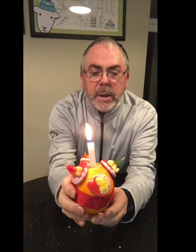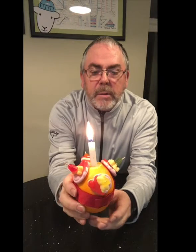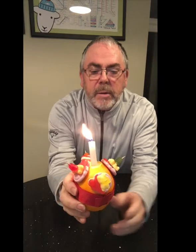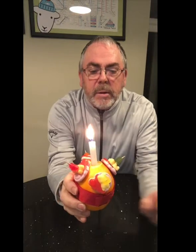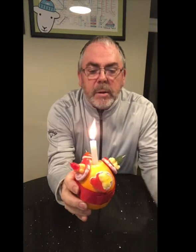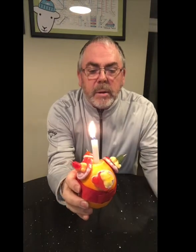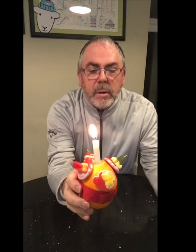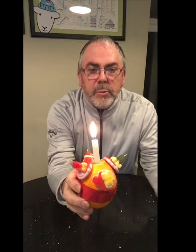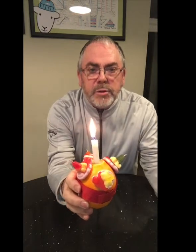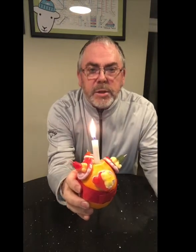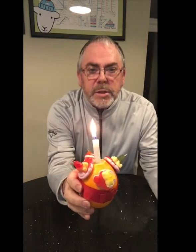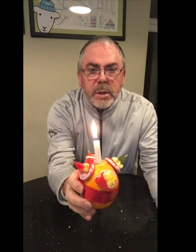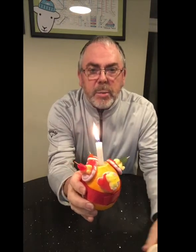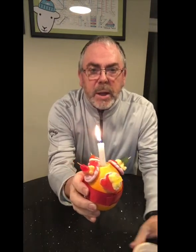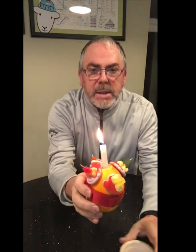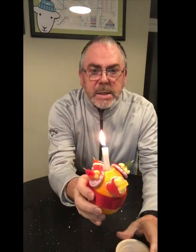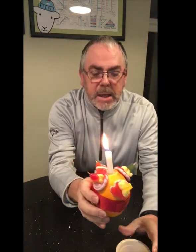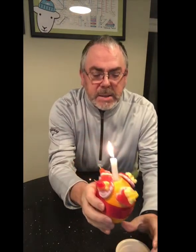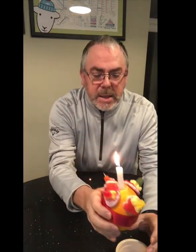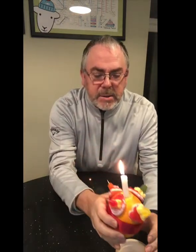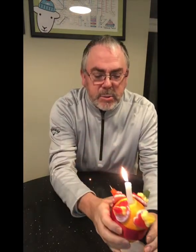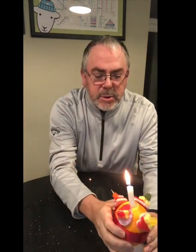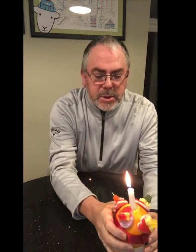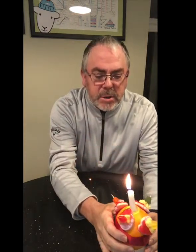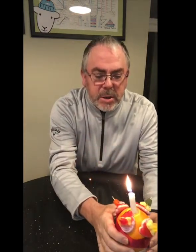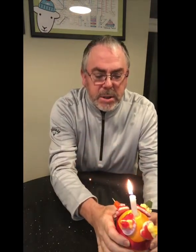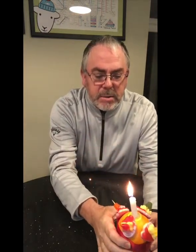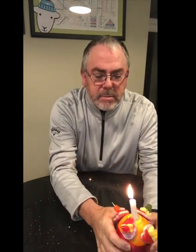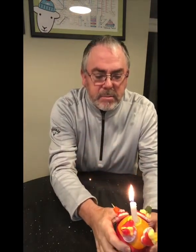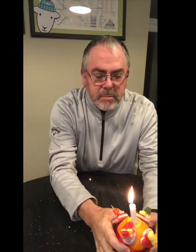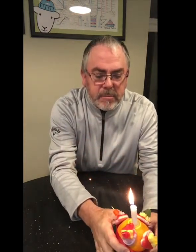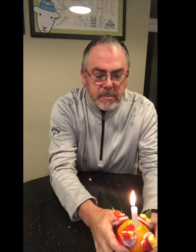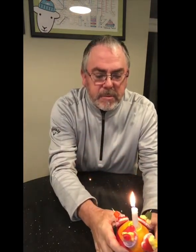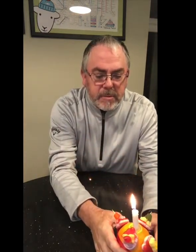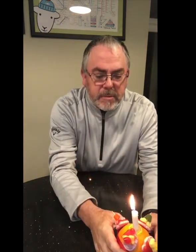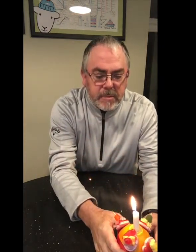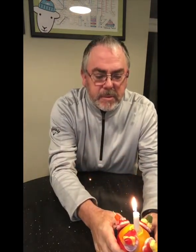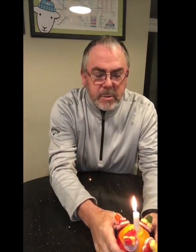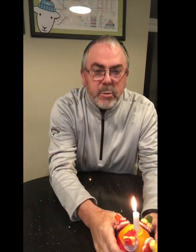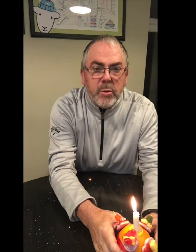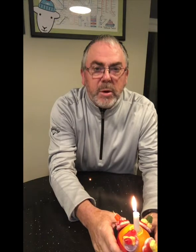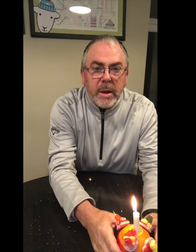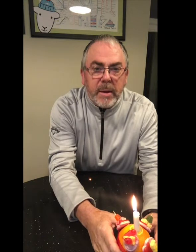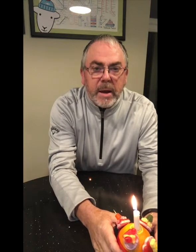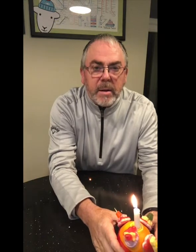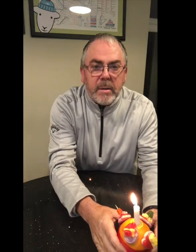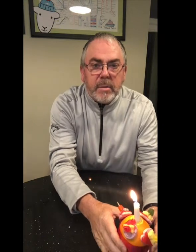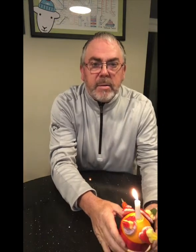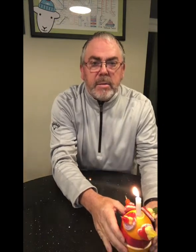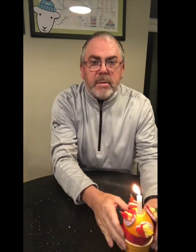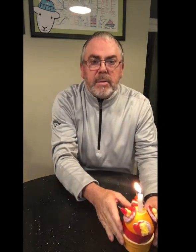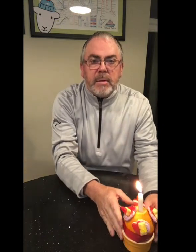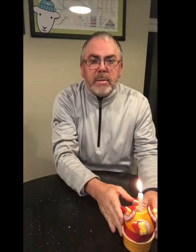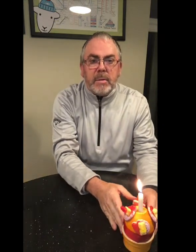Okay, I'm just going to place that down to one side, and we'll let that